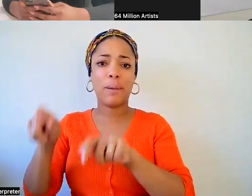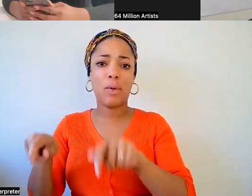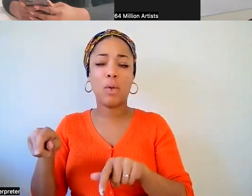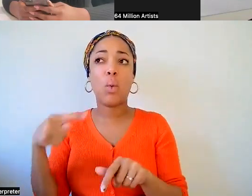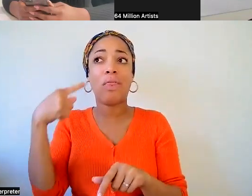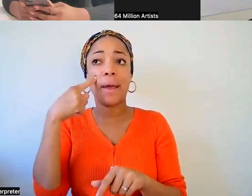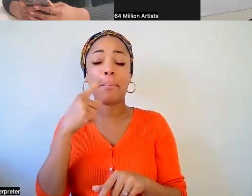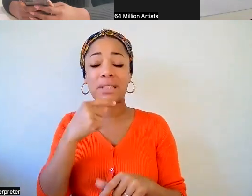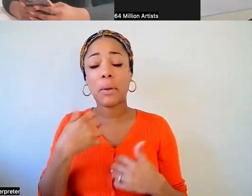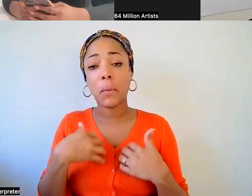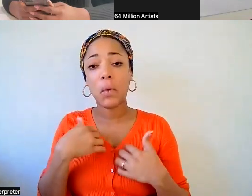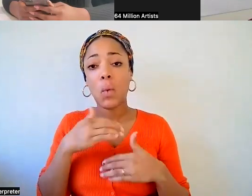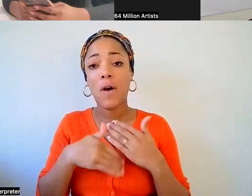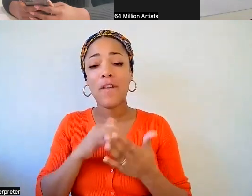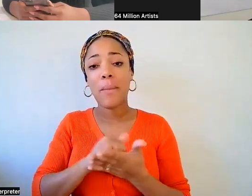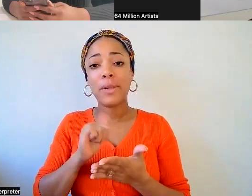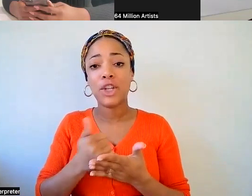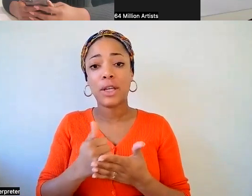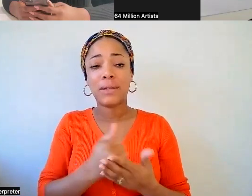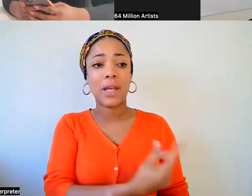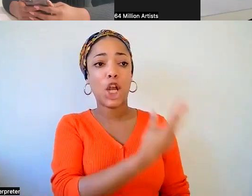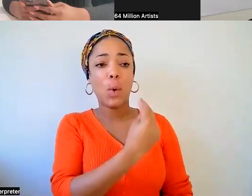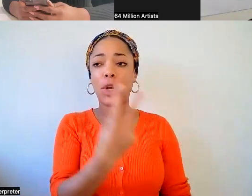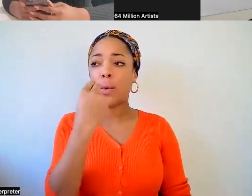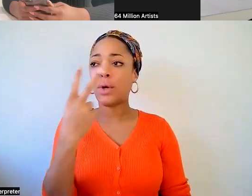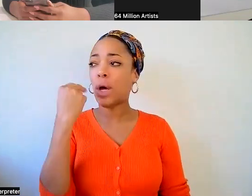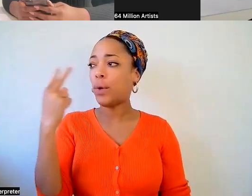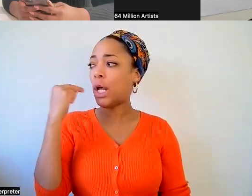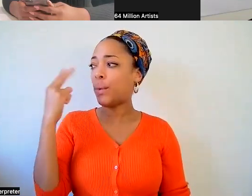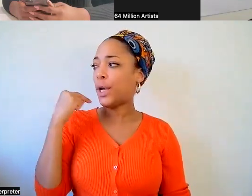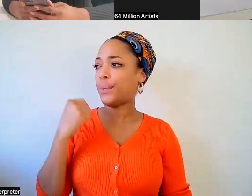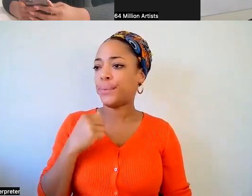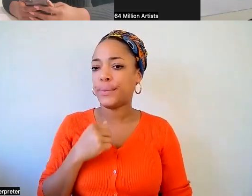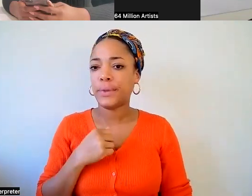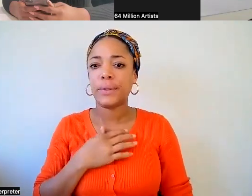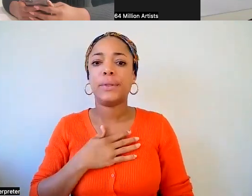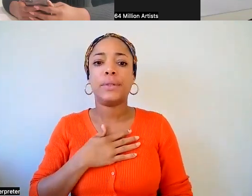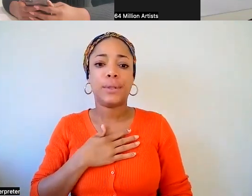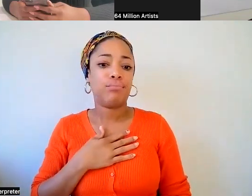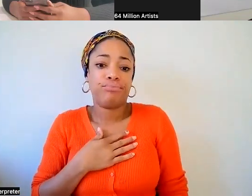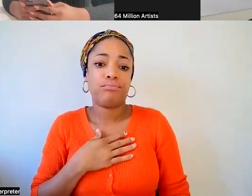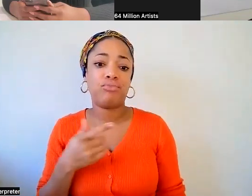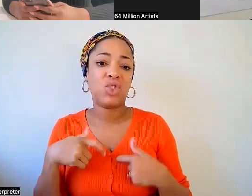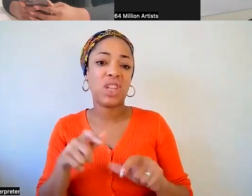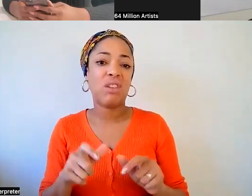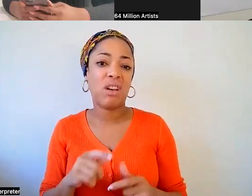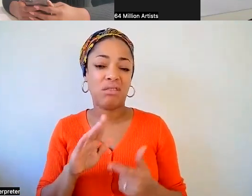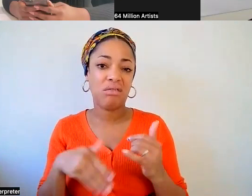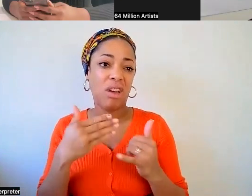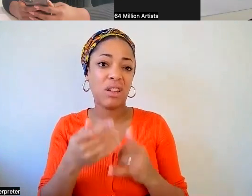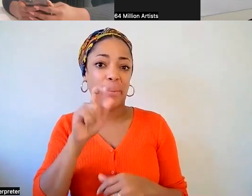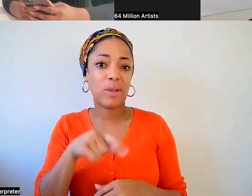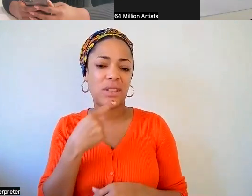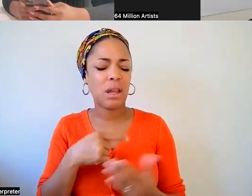them. And they're saying, no, we don't like them very much. So I just went on and on until somebody said, oh, I do quite like